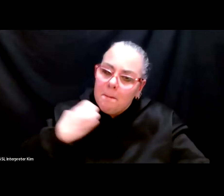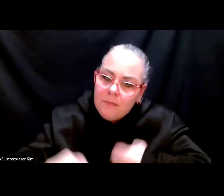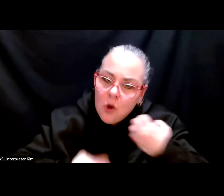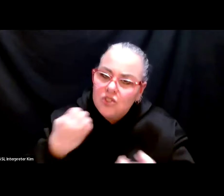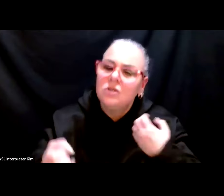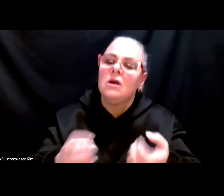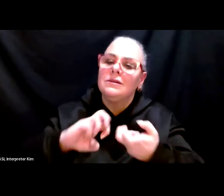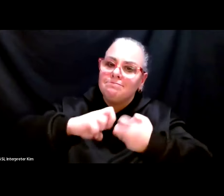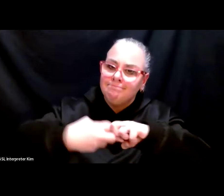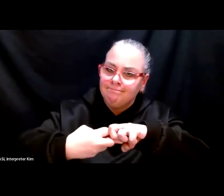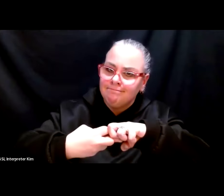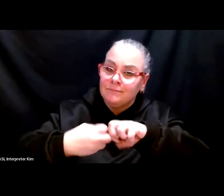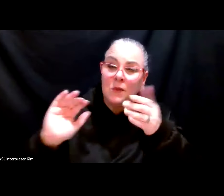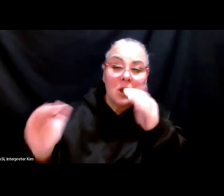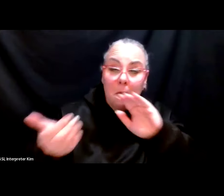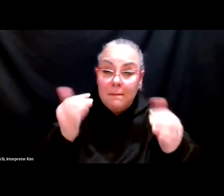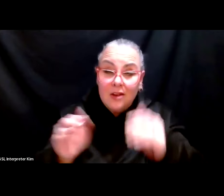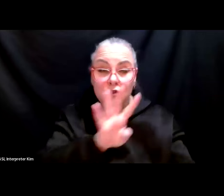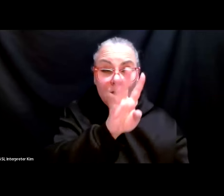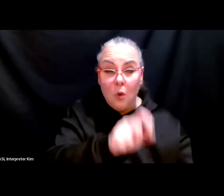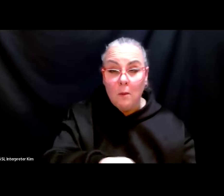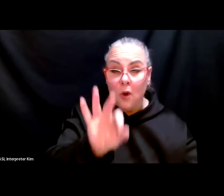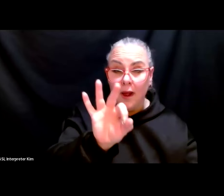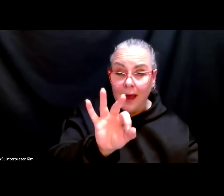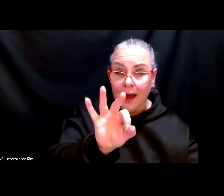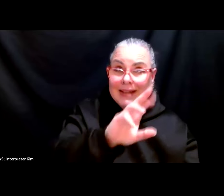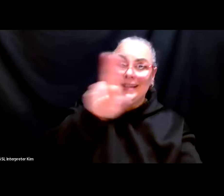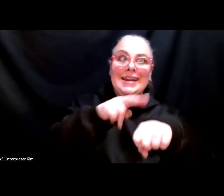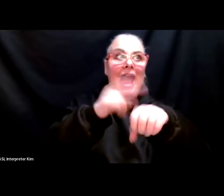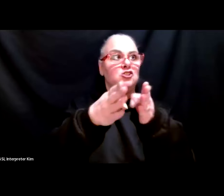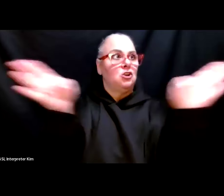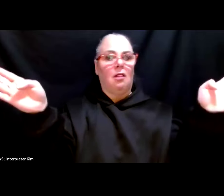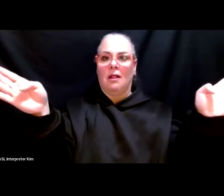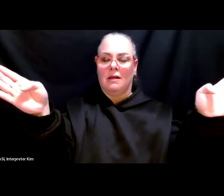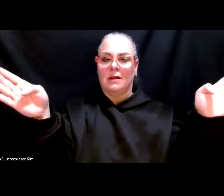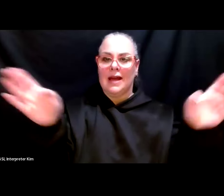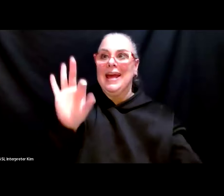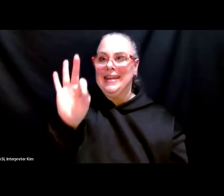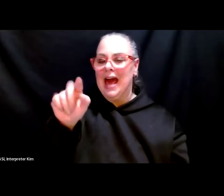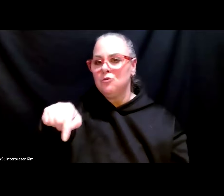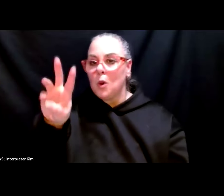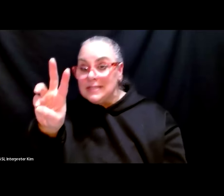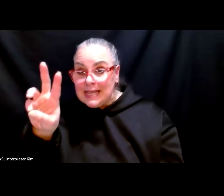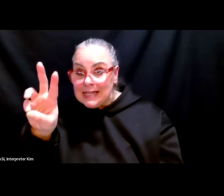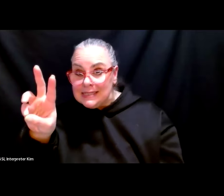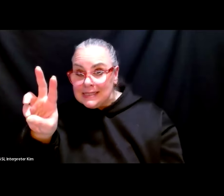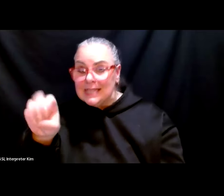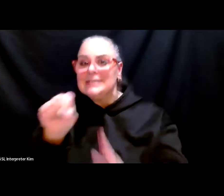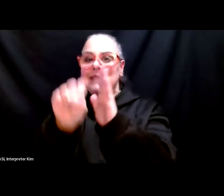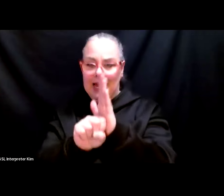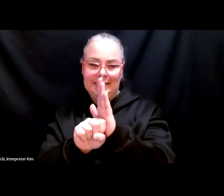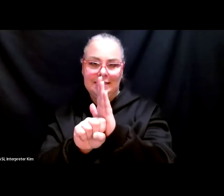impairment, compared to 4.9% nationally and 9.6%